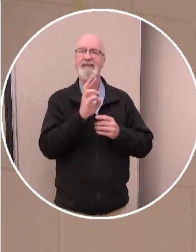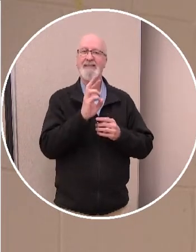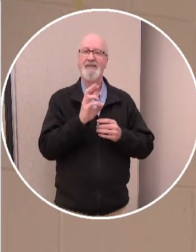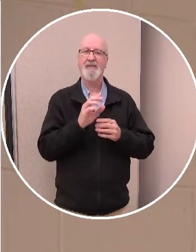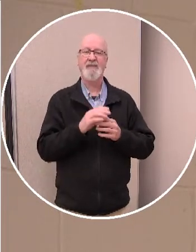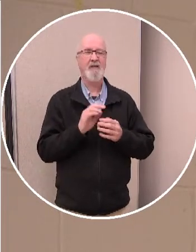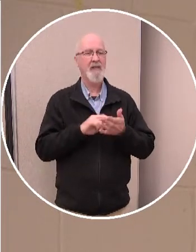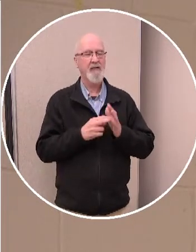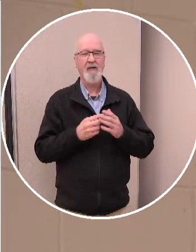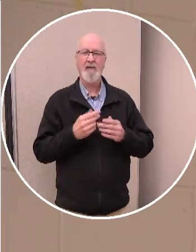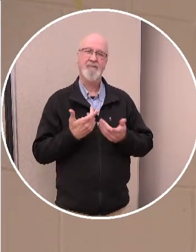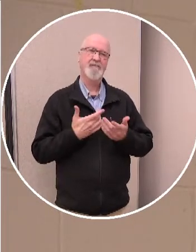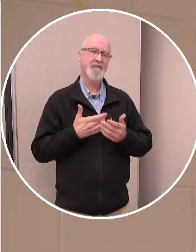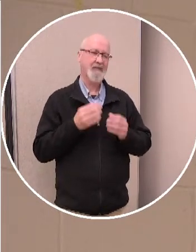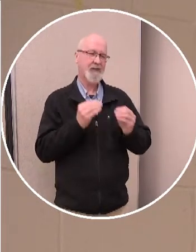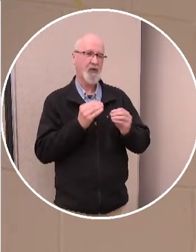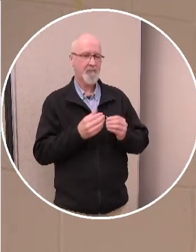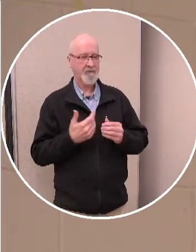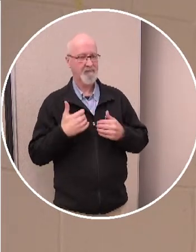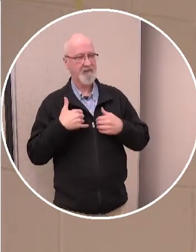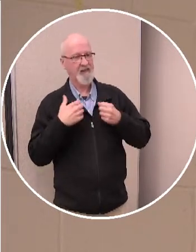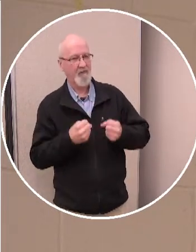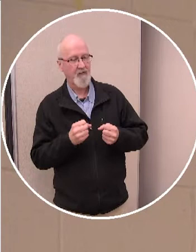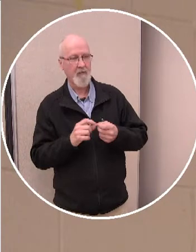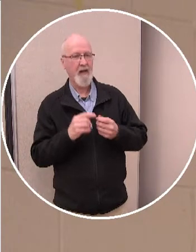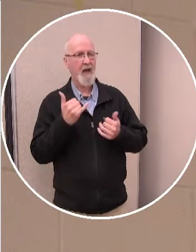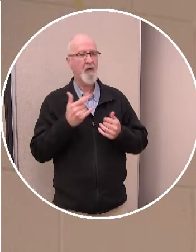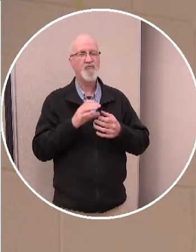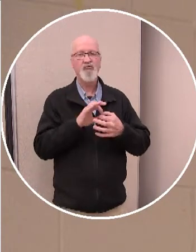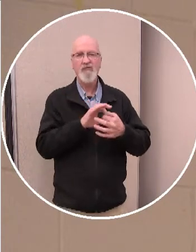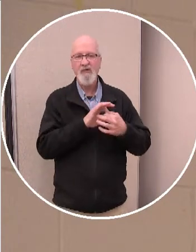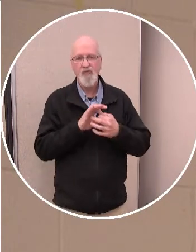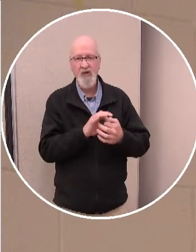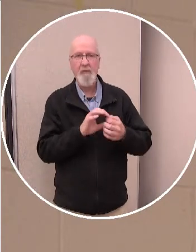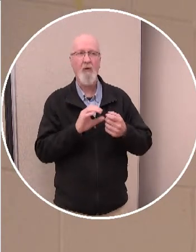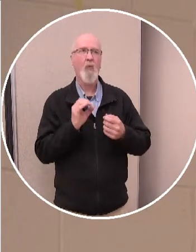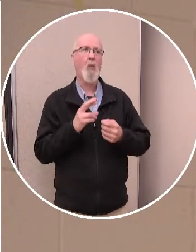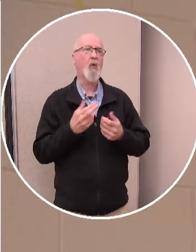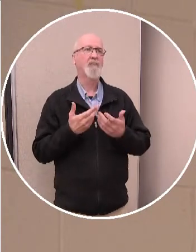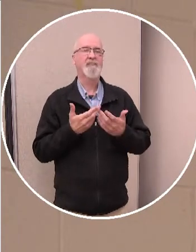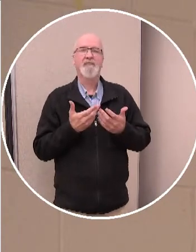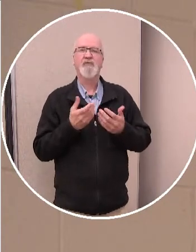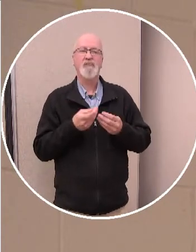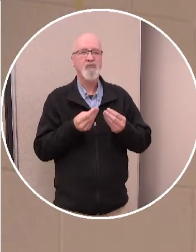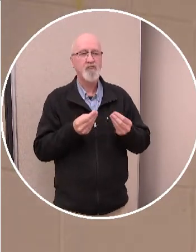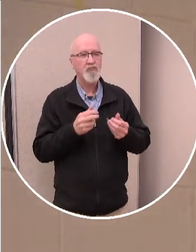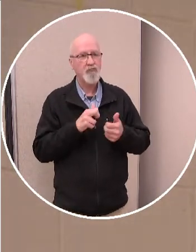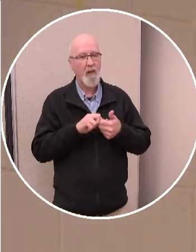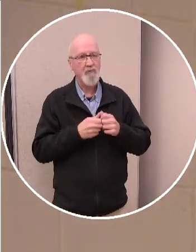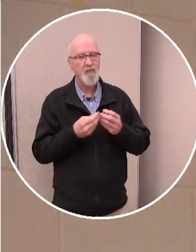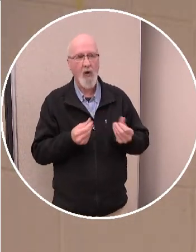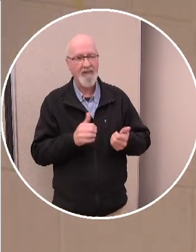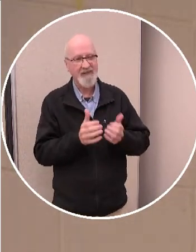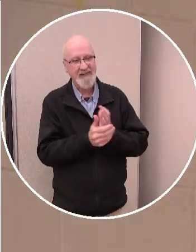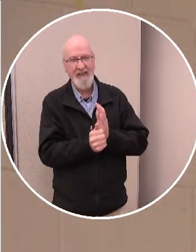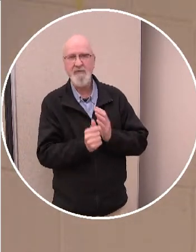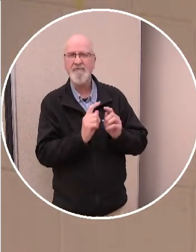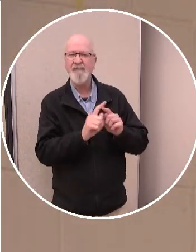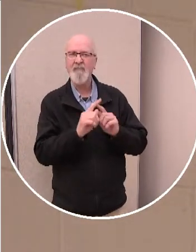understanding, positive self-esteem, relationships, and interpersonal problem-solving skills.